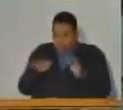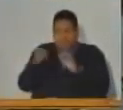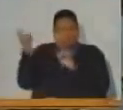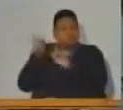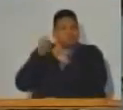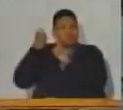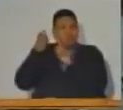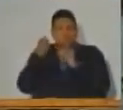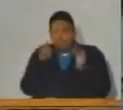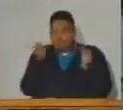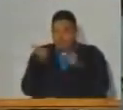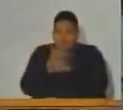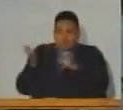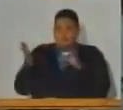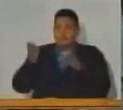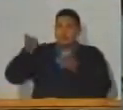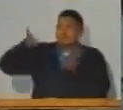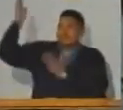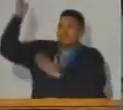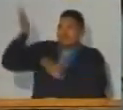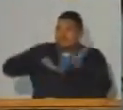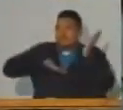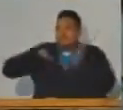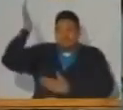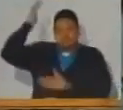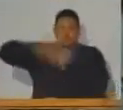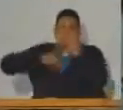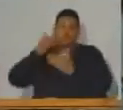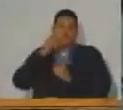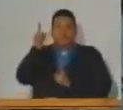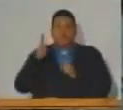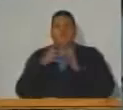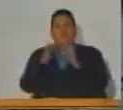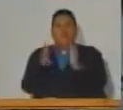automate import and export processes.